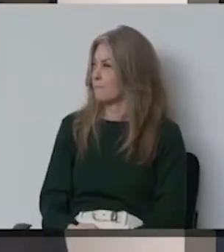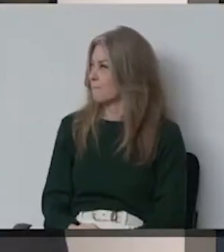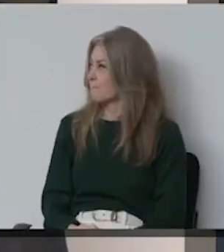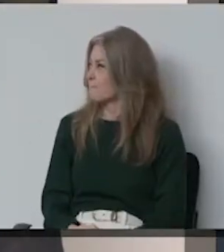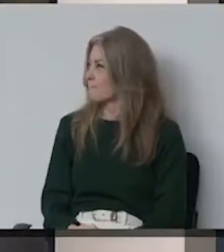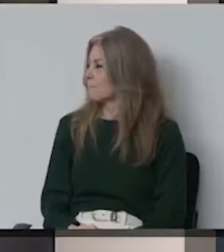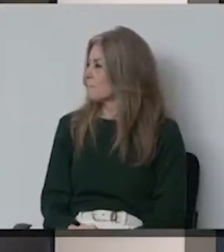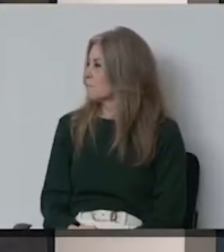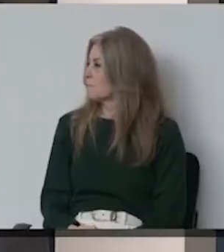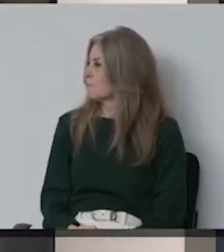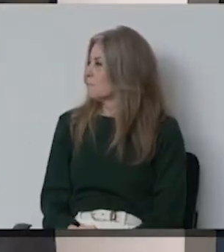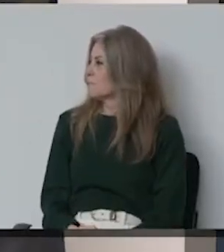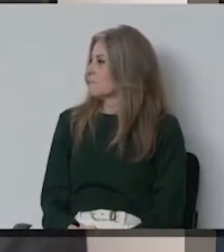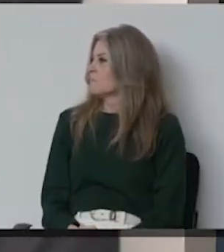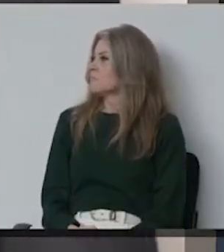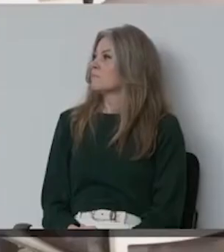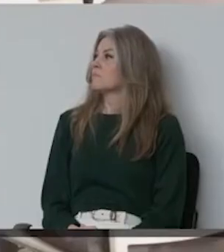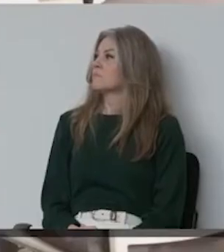Yeah, go ahead.